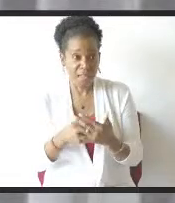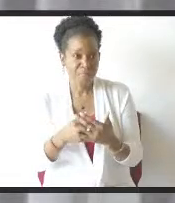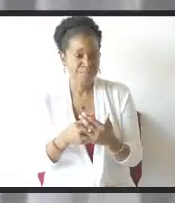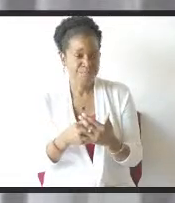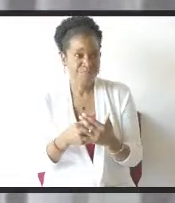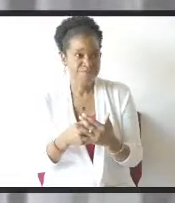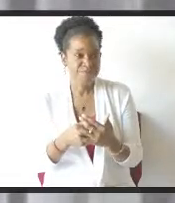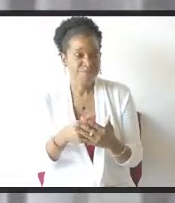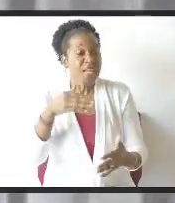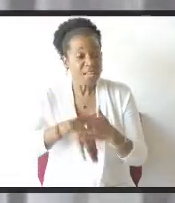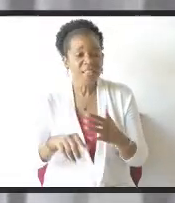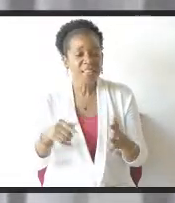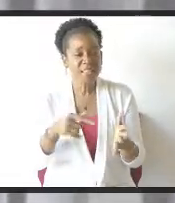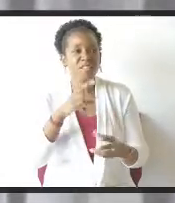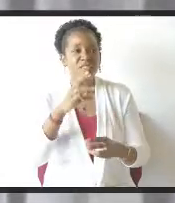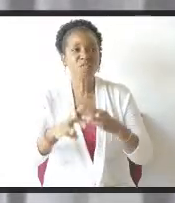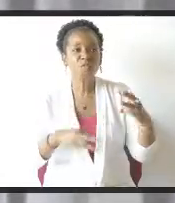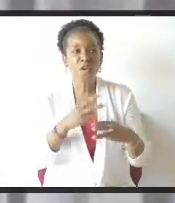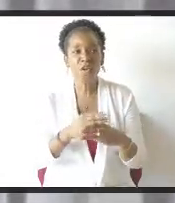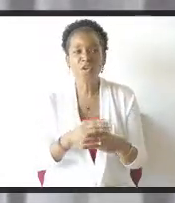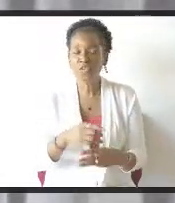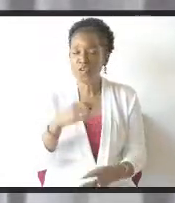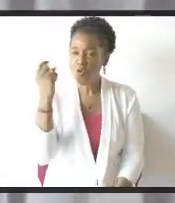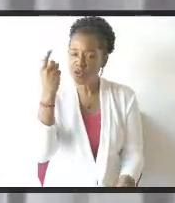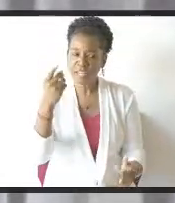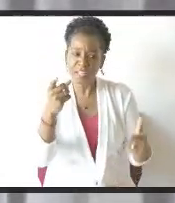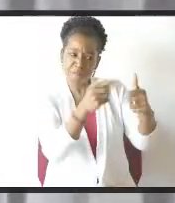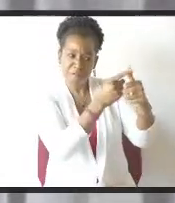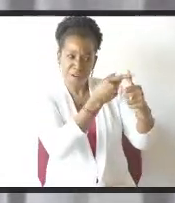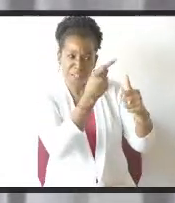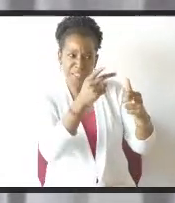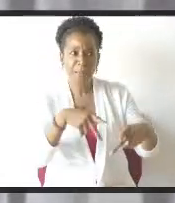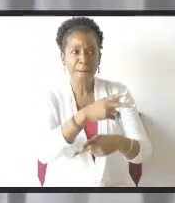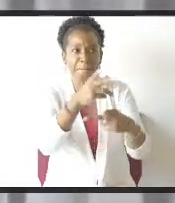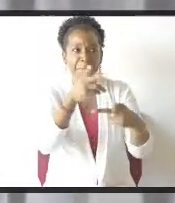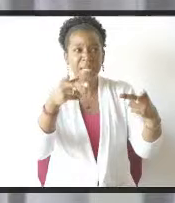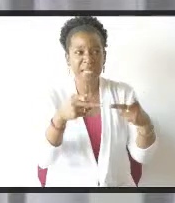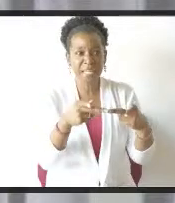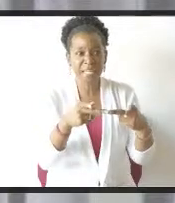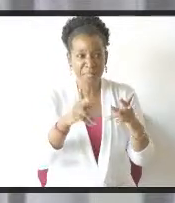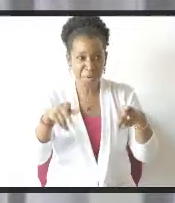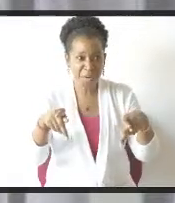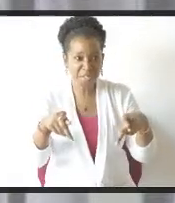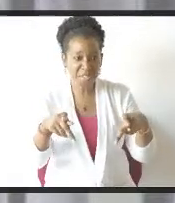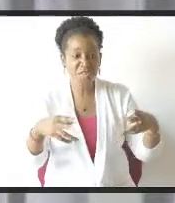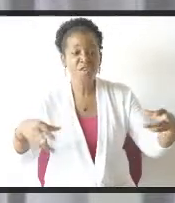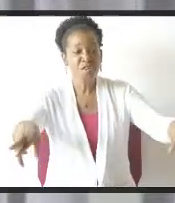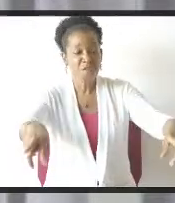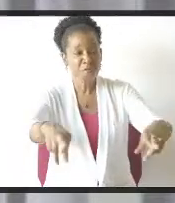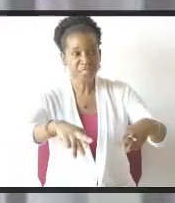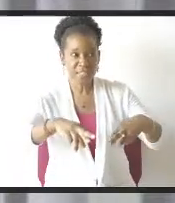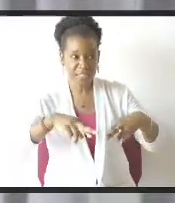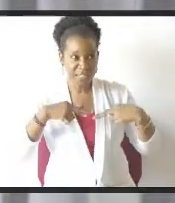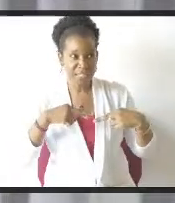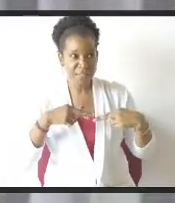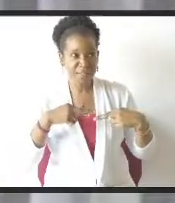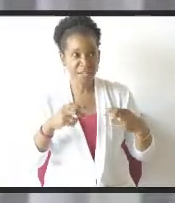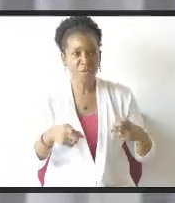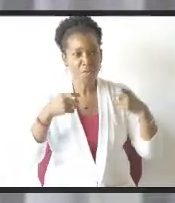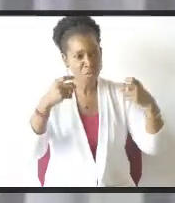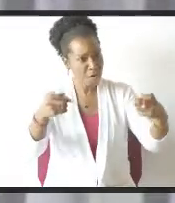listen to this, while only the champion in this world will receive a prize, every faithful, born